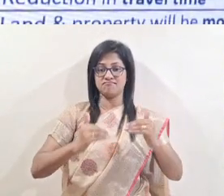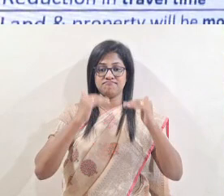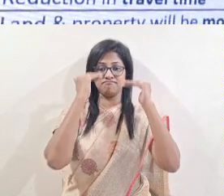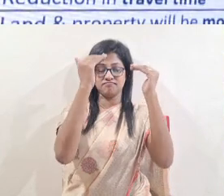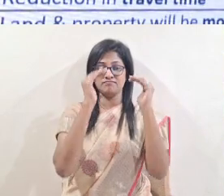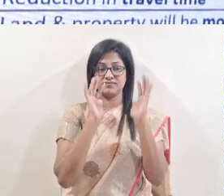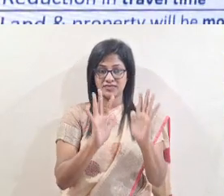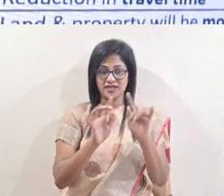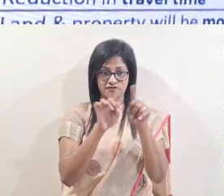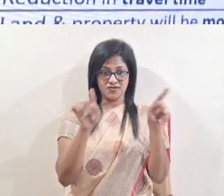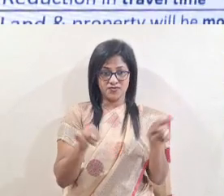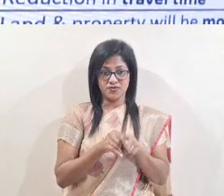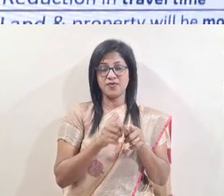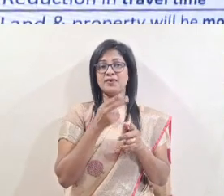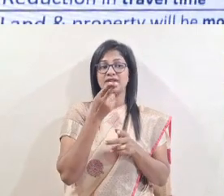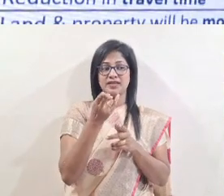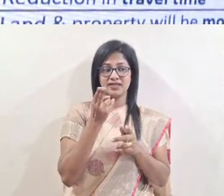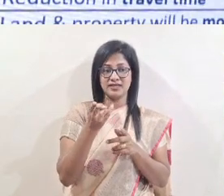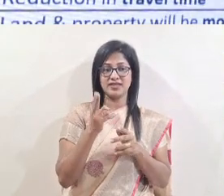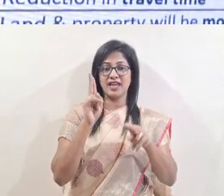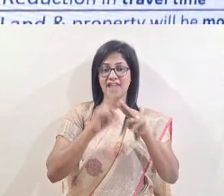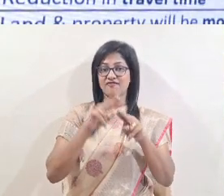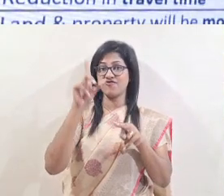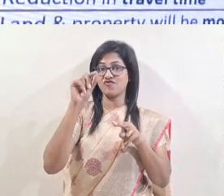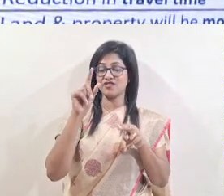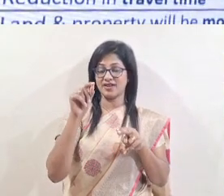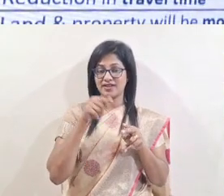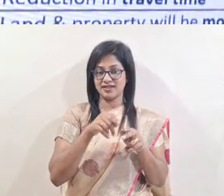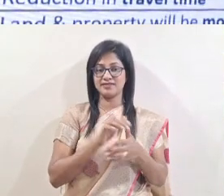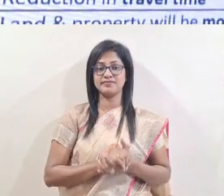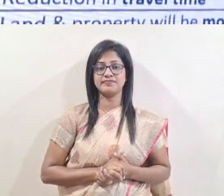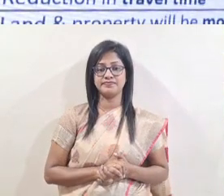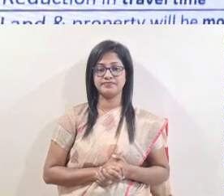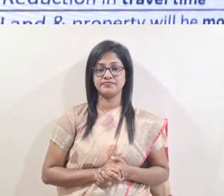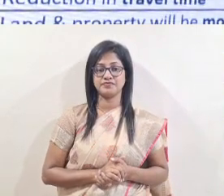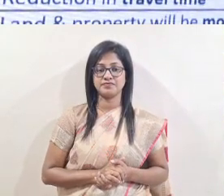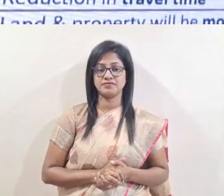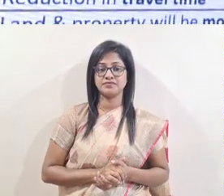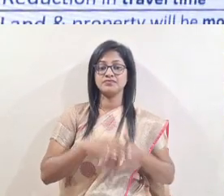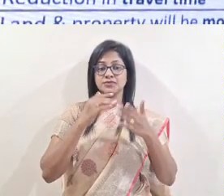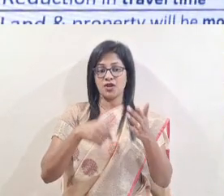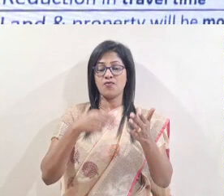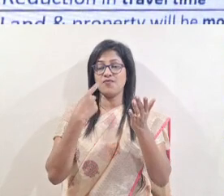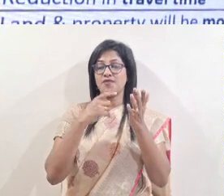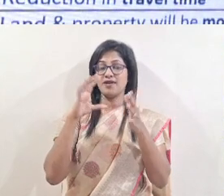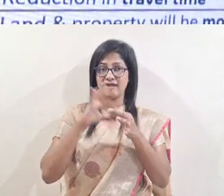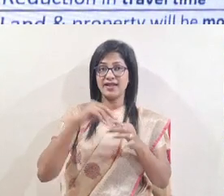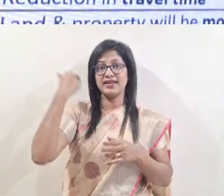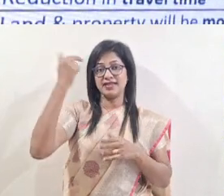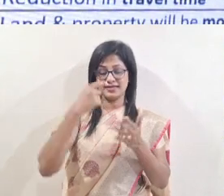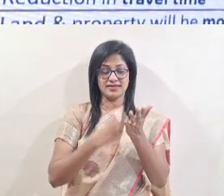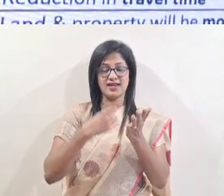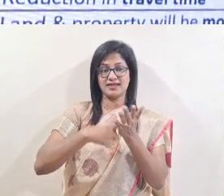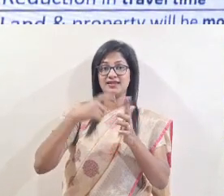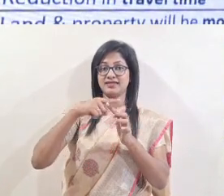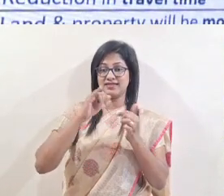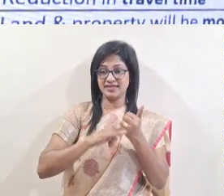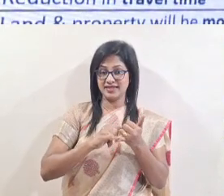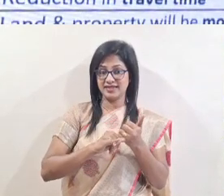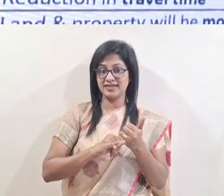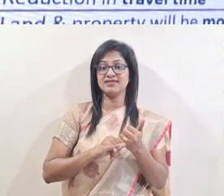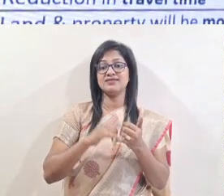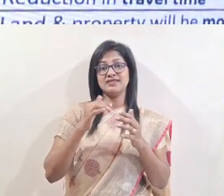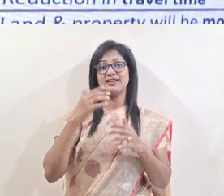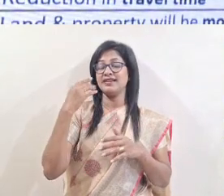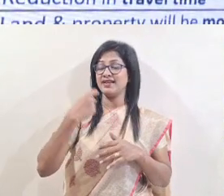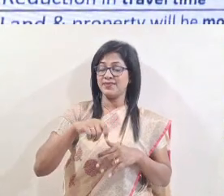property rents, that is factor F10. Now, the factor that RRTS is a major rise in value holds the fifth rank, which also